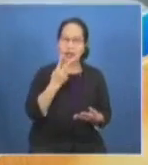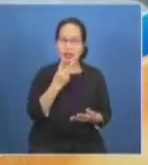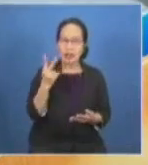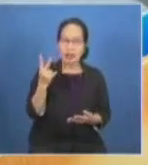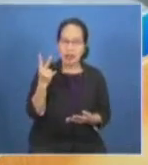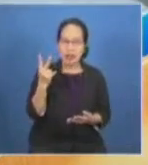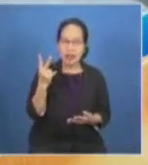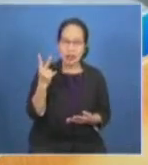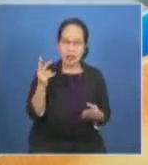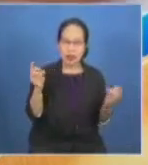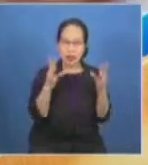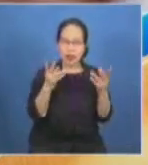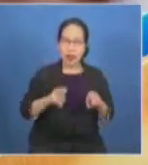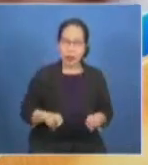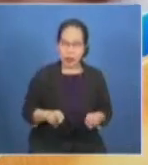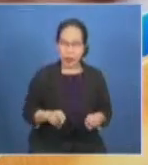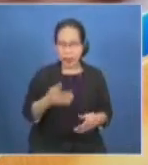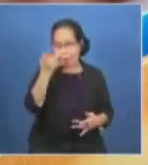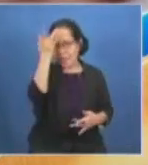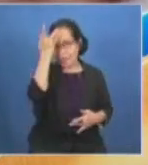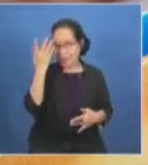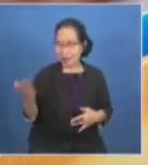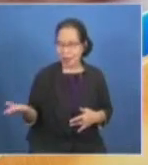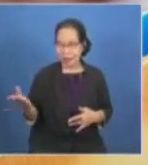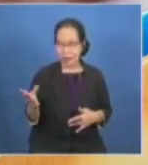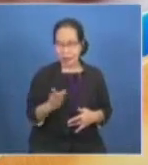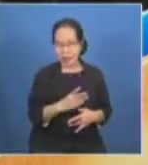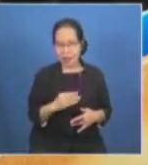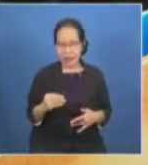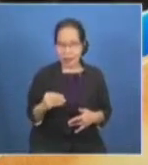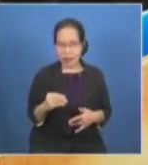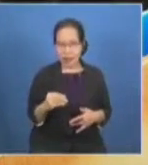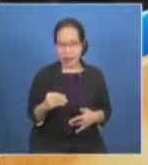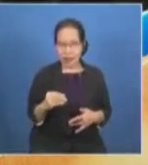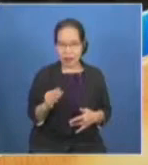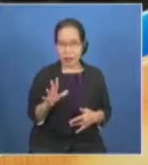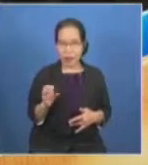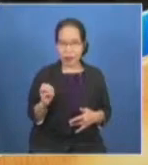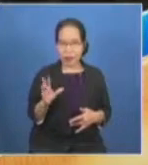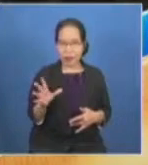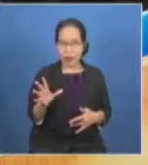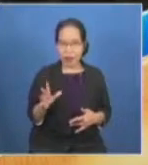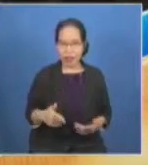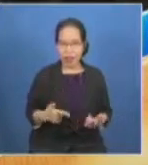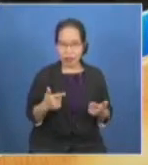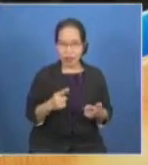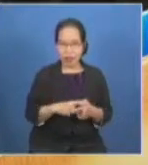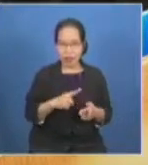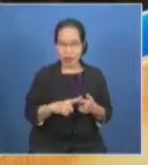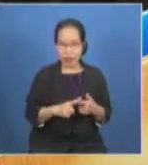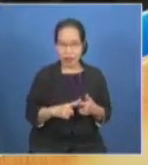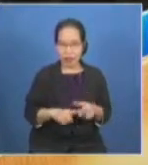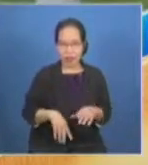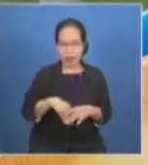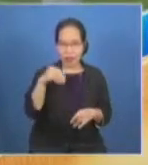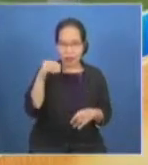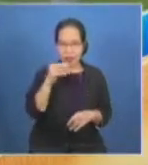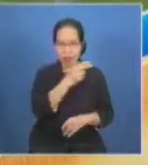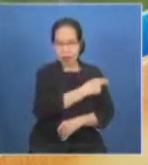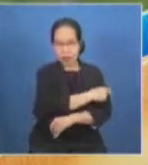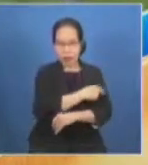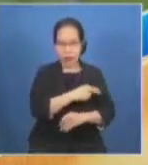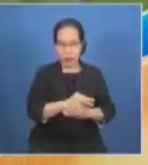smoking. The worst thing that happened was when he fell ill and had 50-50 chance to live. After he was